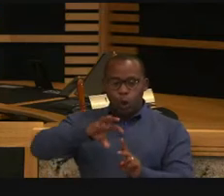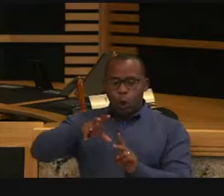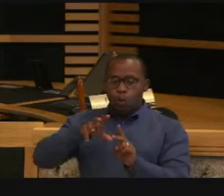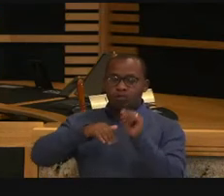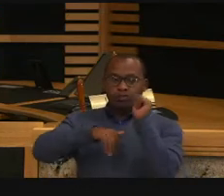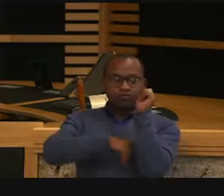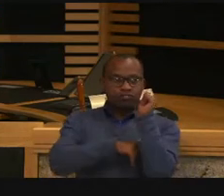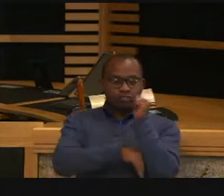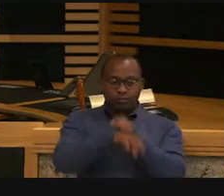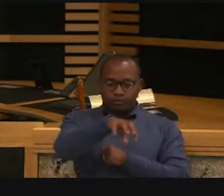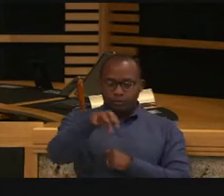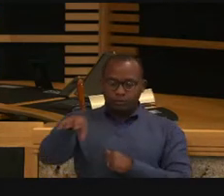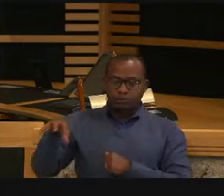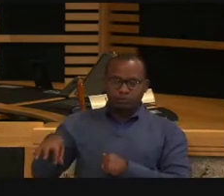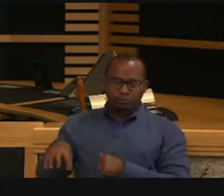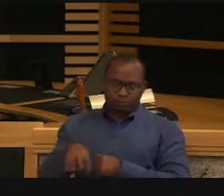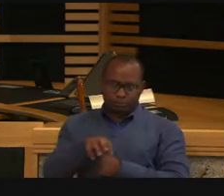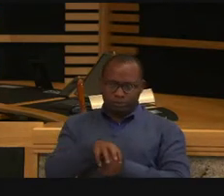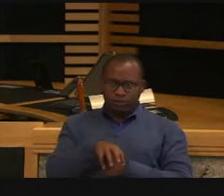also